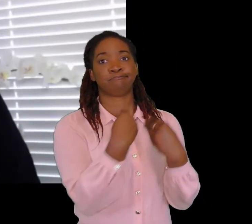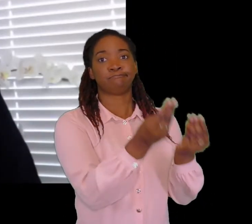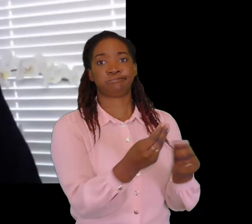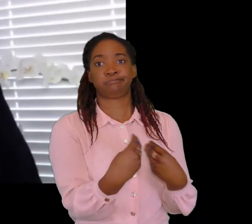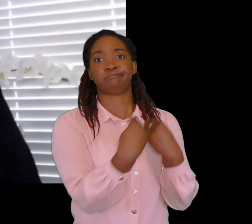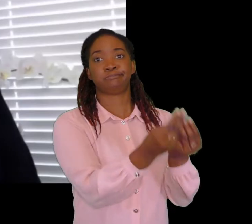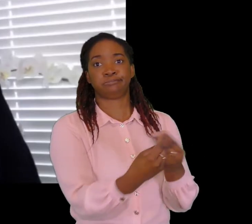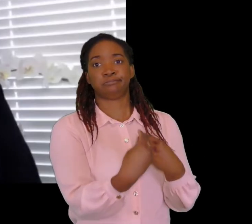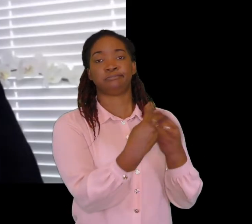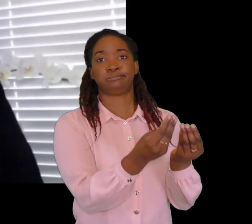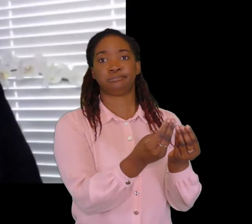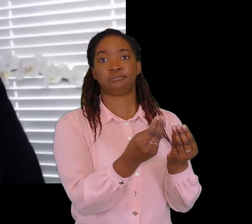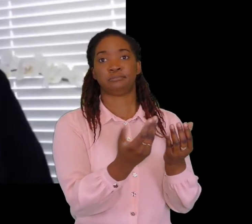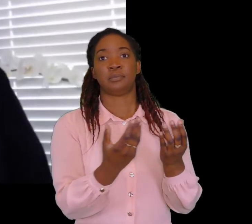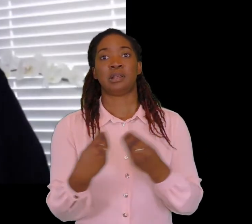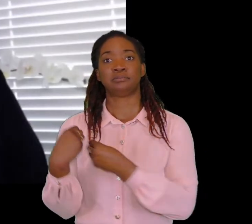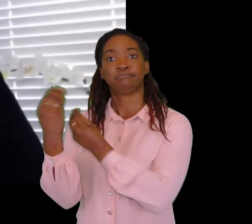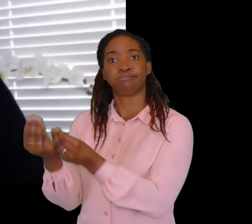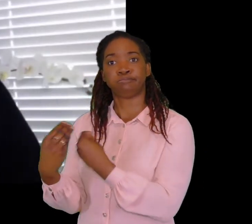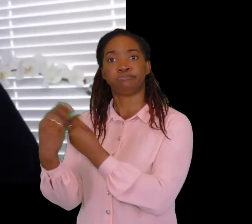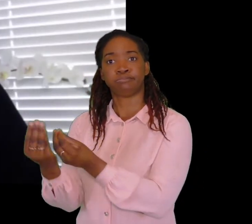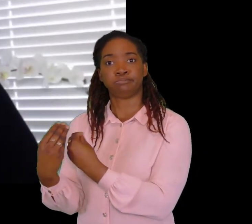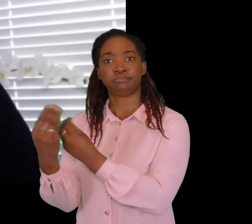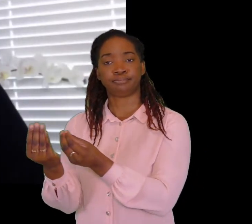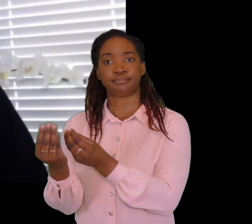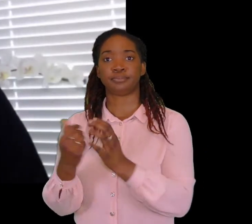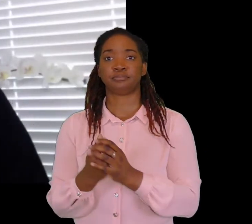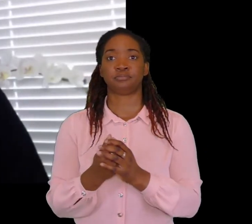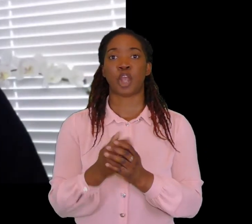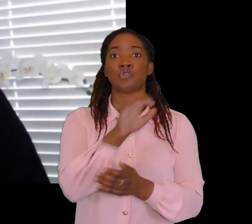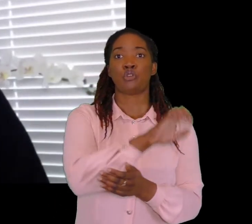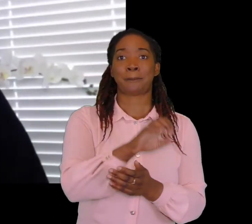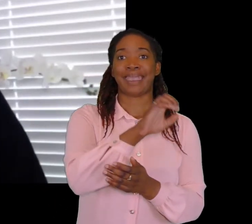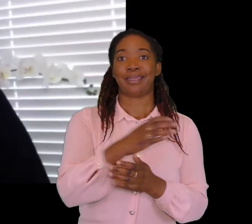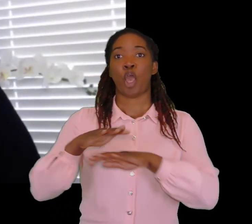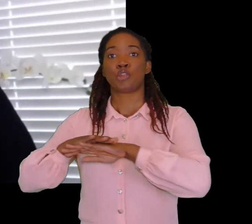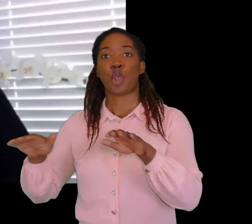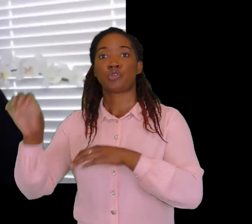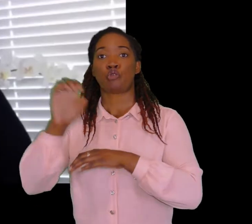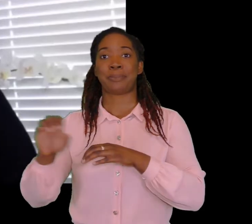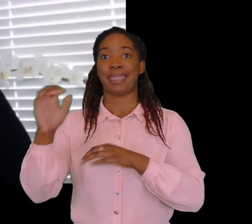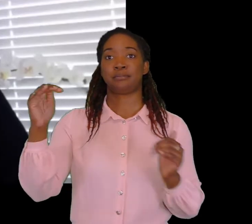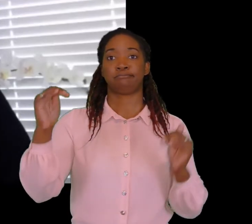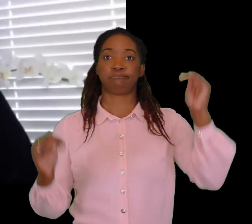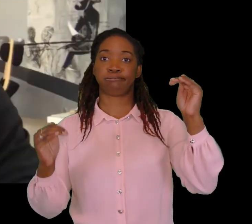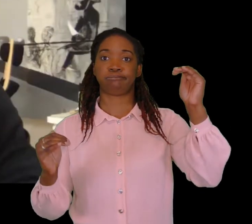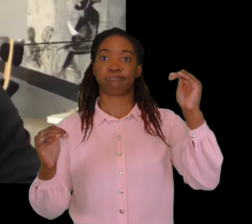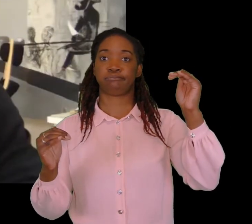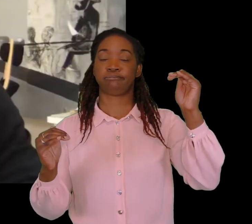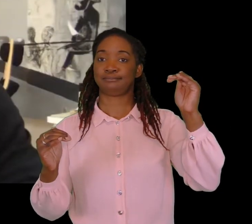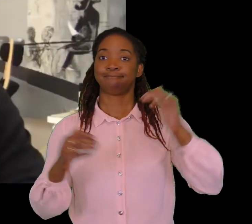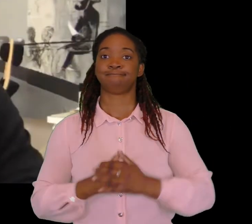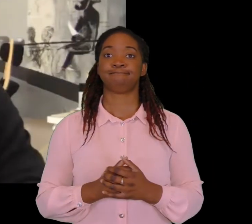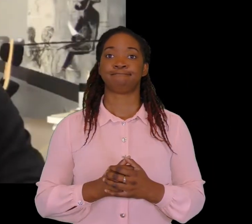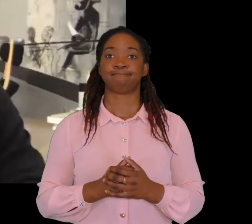to non-European and European artists. And that division was unequal. Yeah. I think